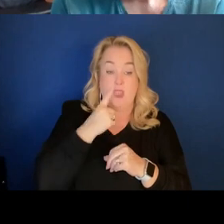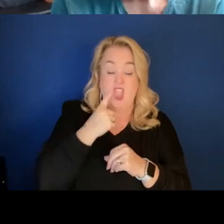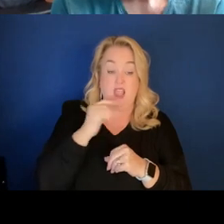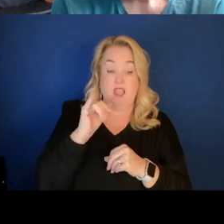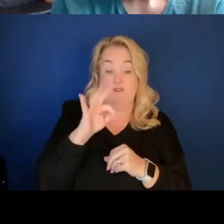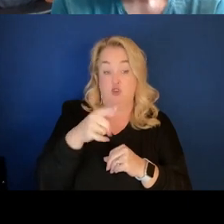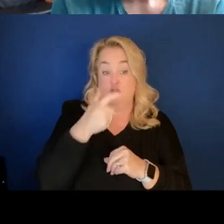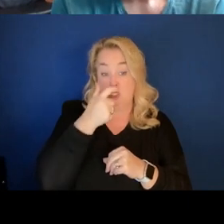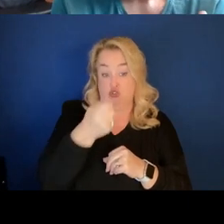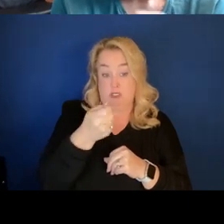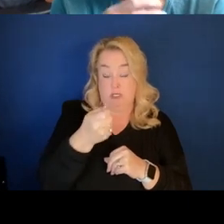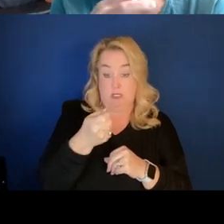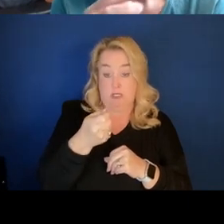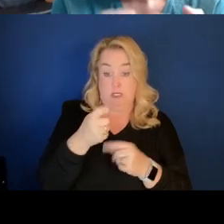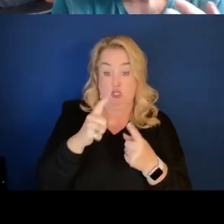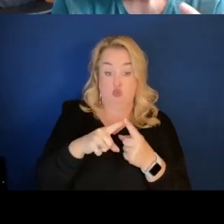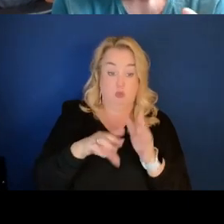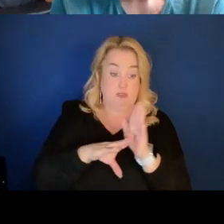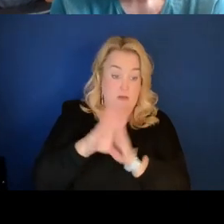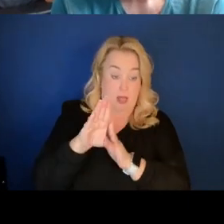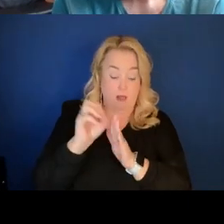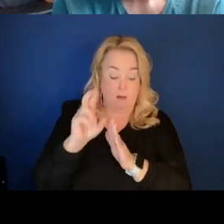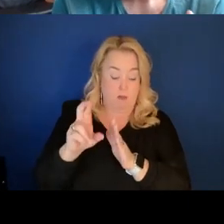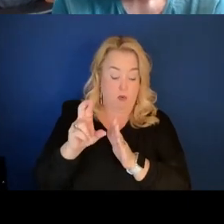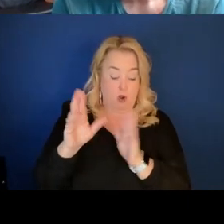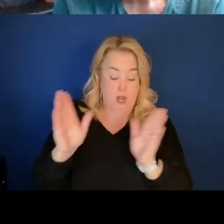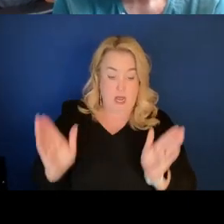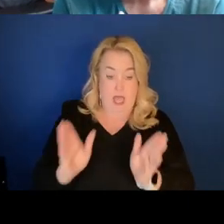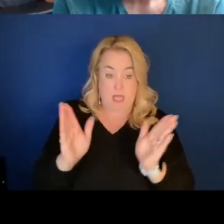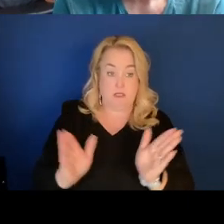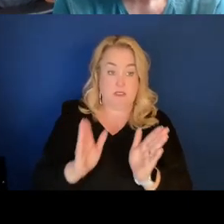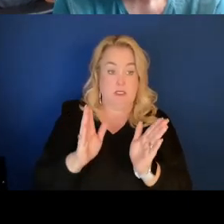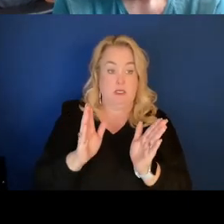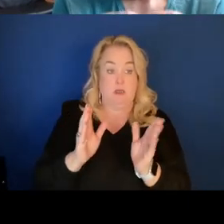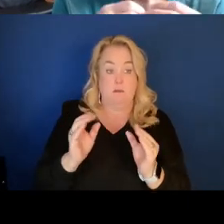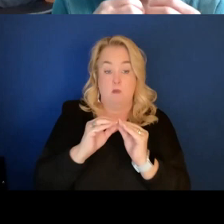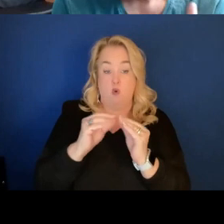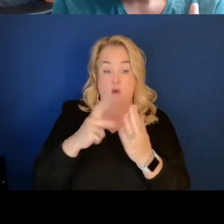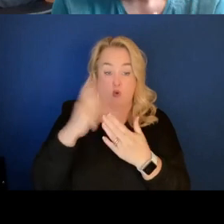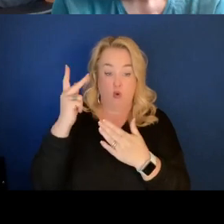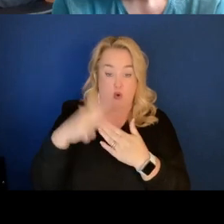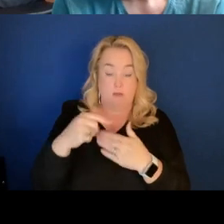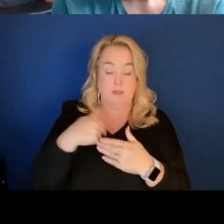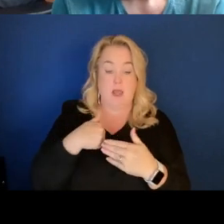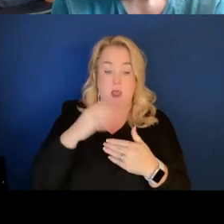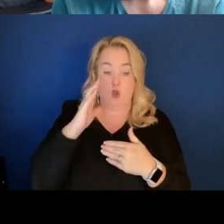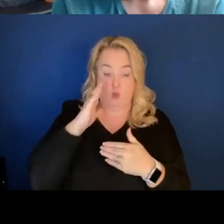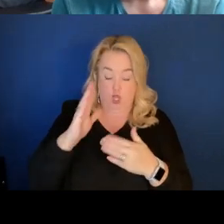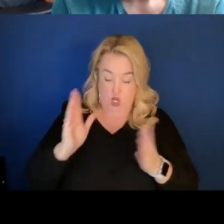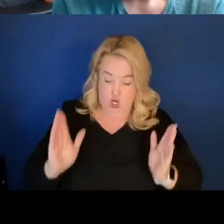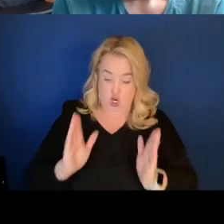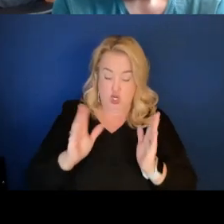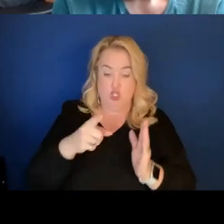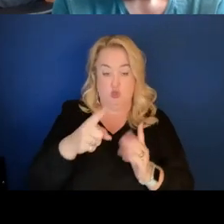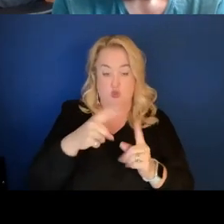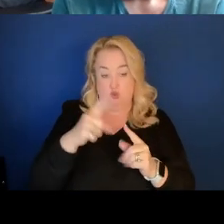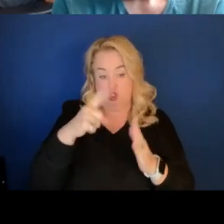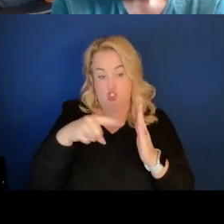you're interested in developing or enhancing or growing a volunteer program, I highly encourage you to check it